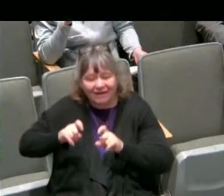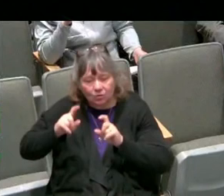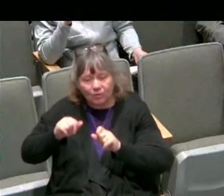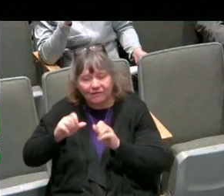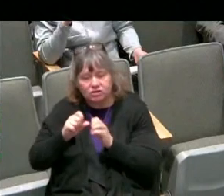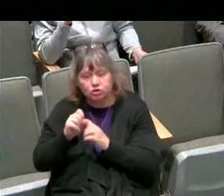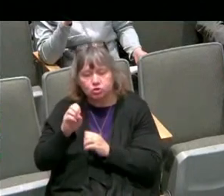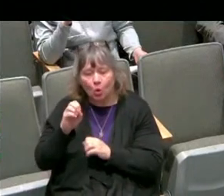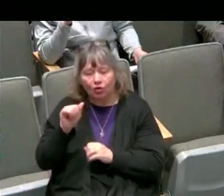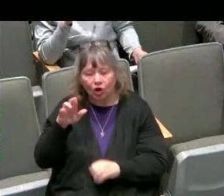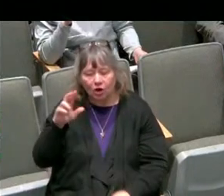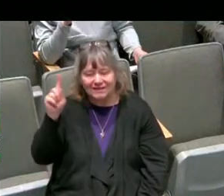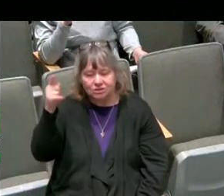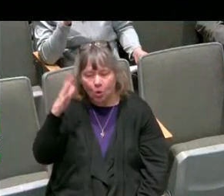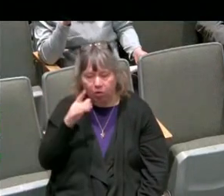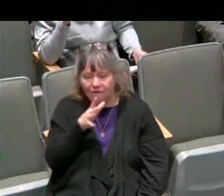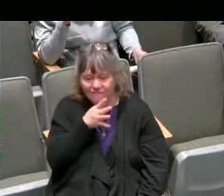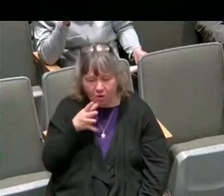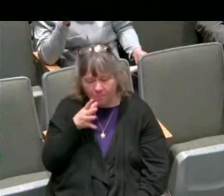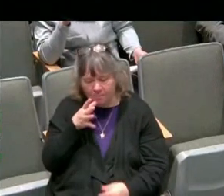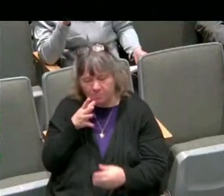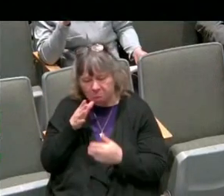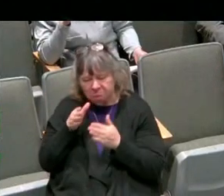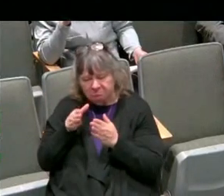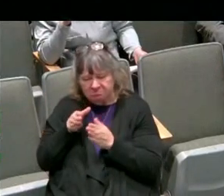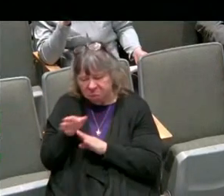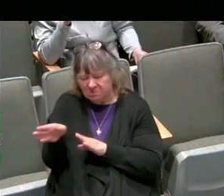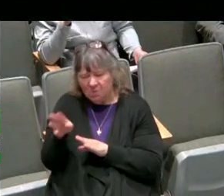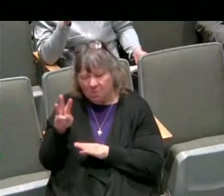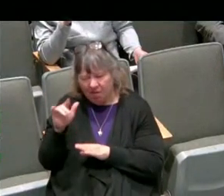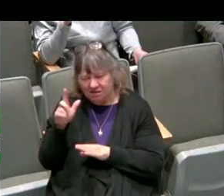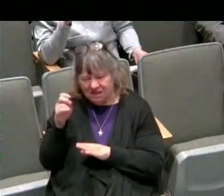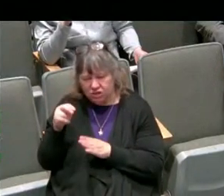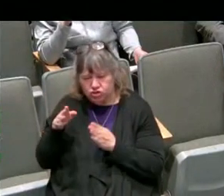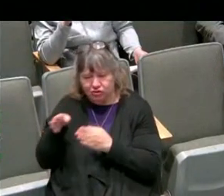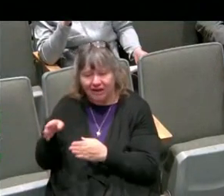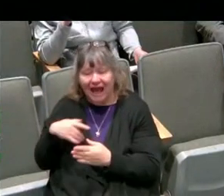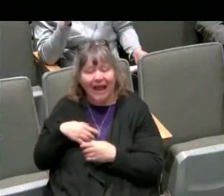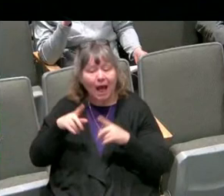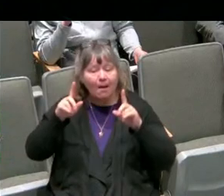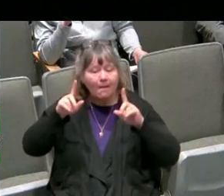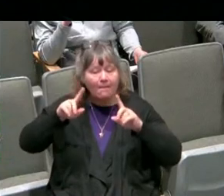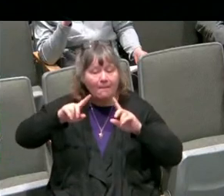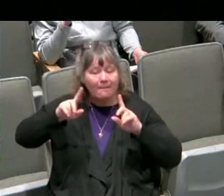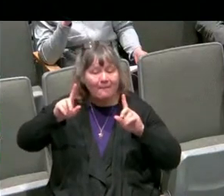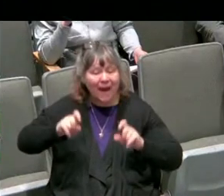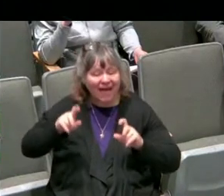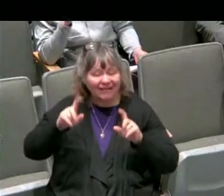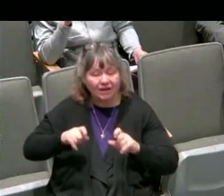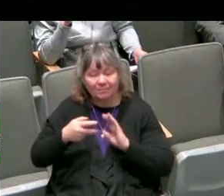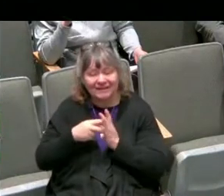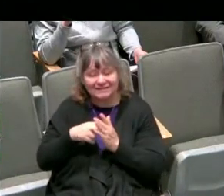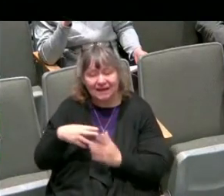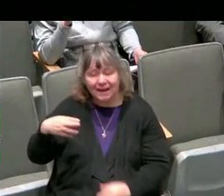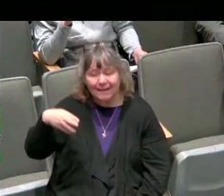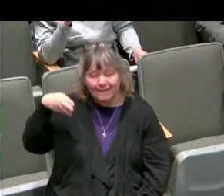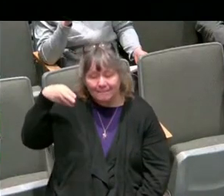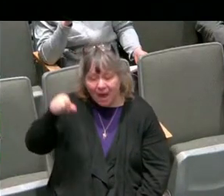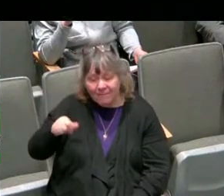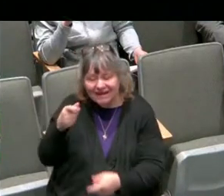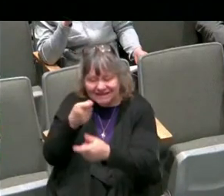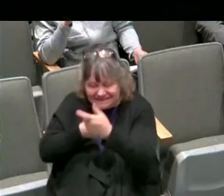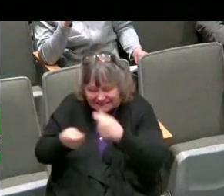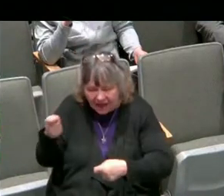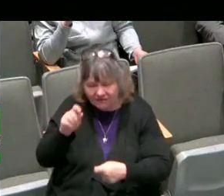farm uh off of Wilson Street and a pilot agreement is an agreement it means payment in lieu of